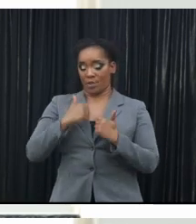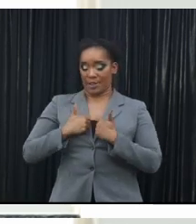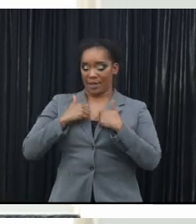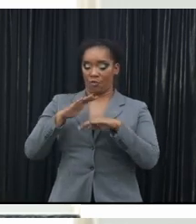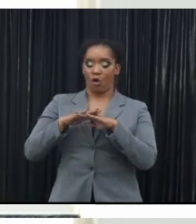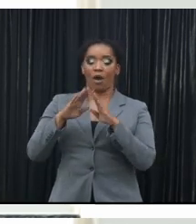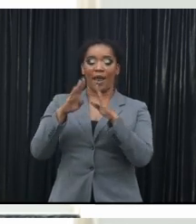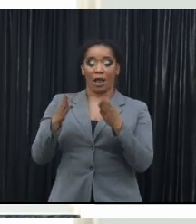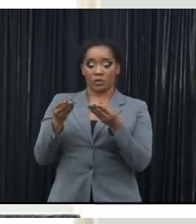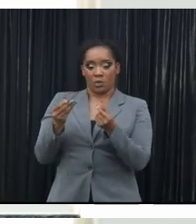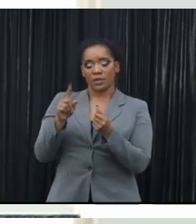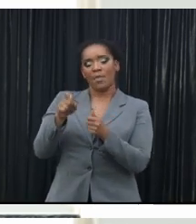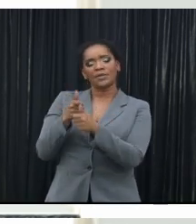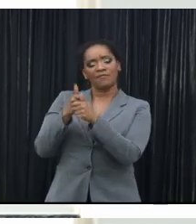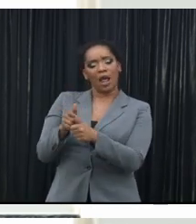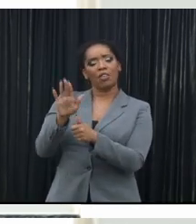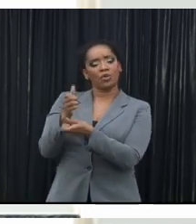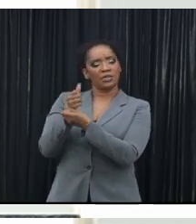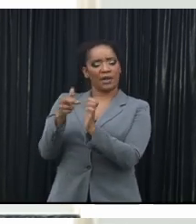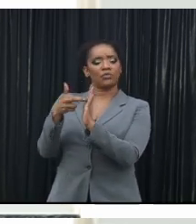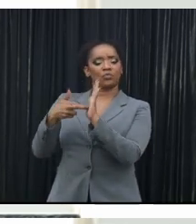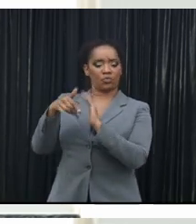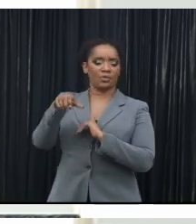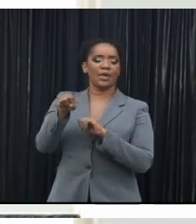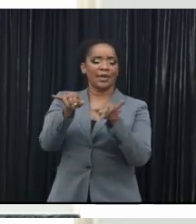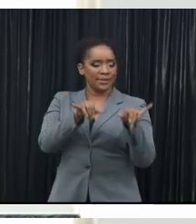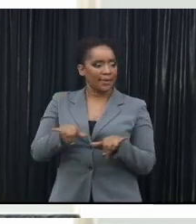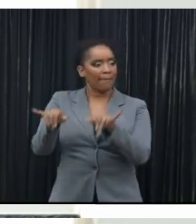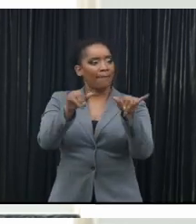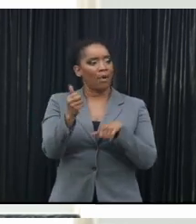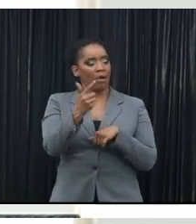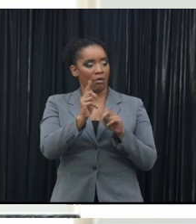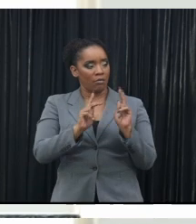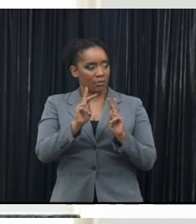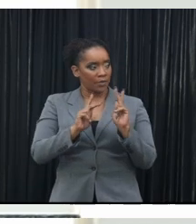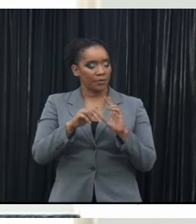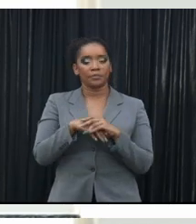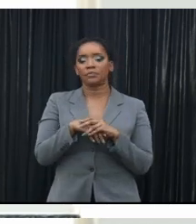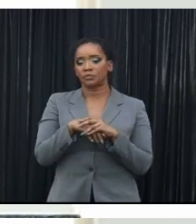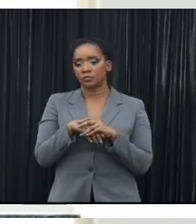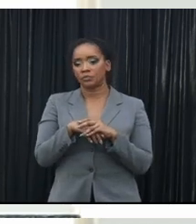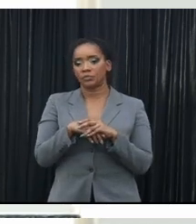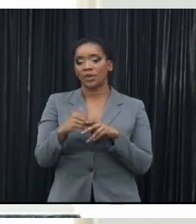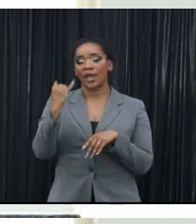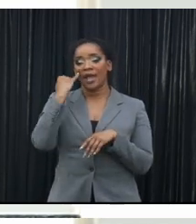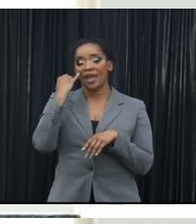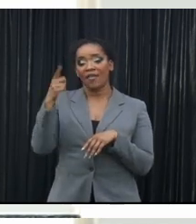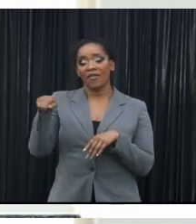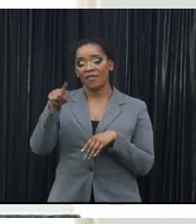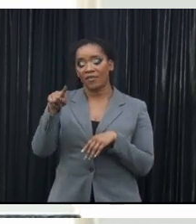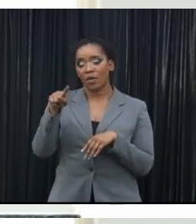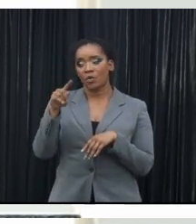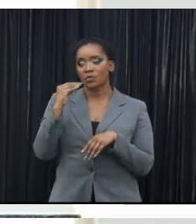need to follow the same sort of rules as anybody else. If tenants or condominium or homeowners associations require you to pick up